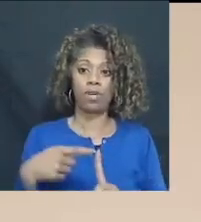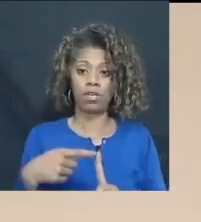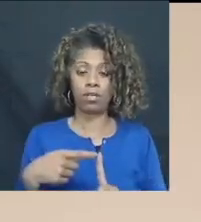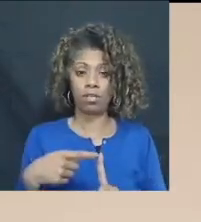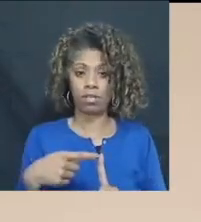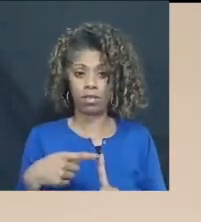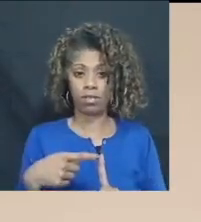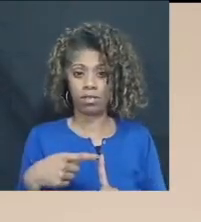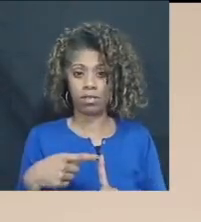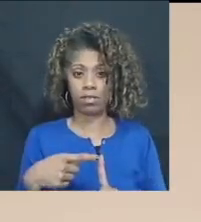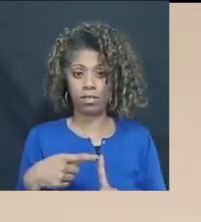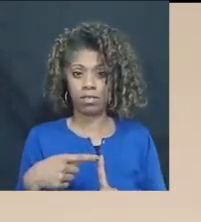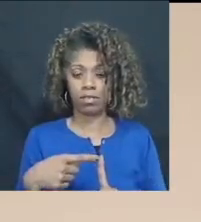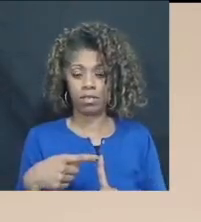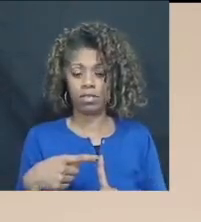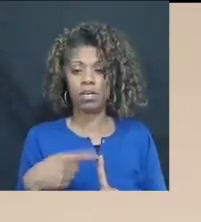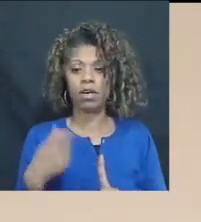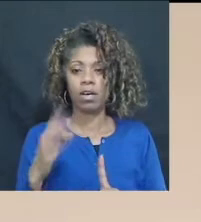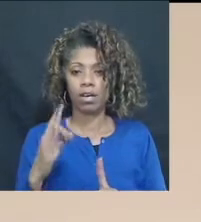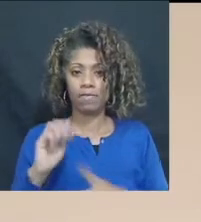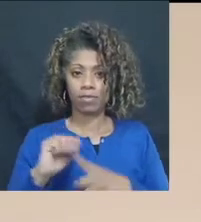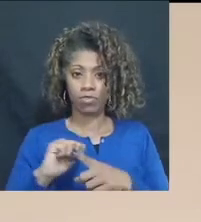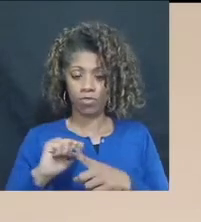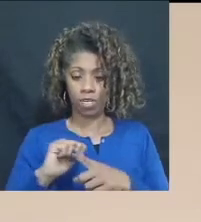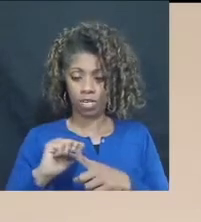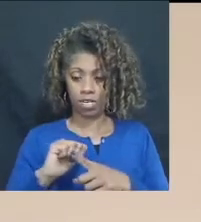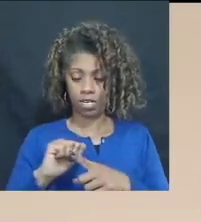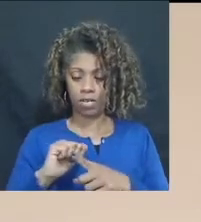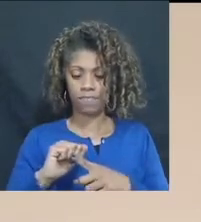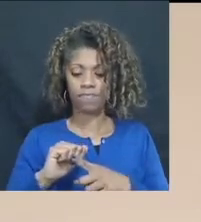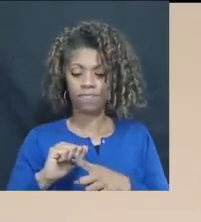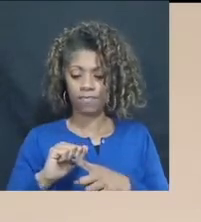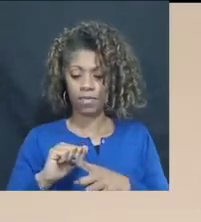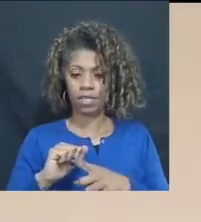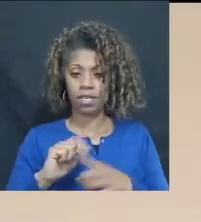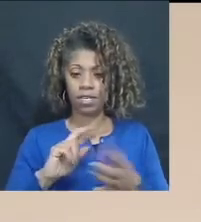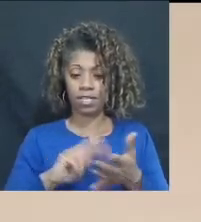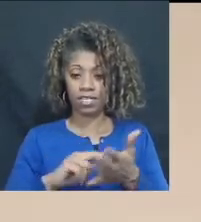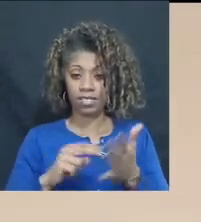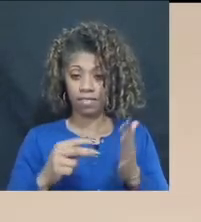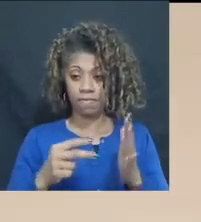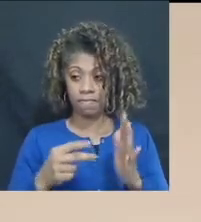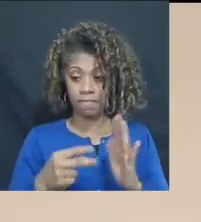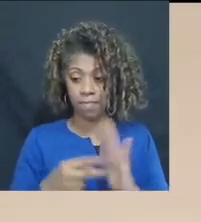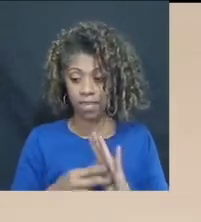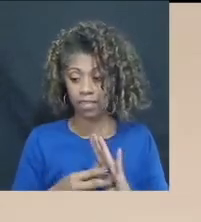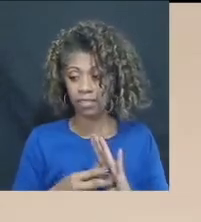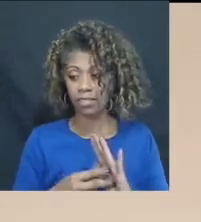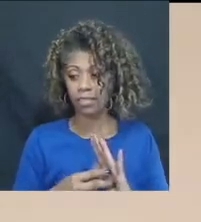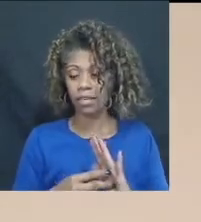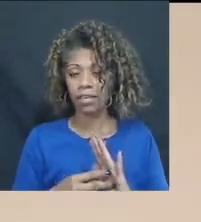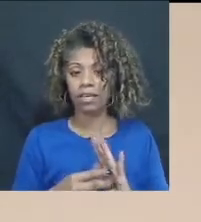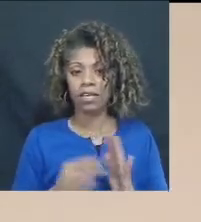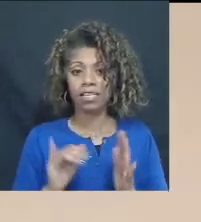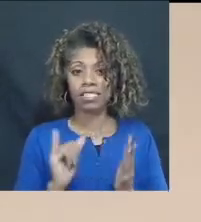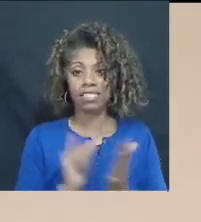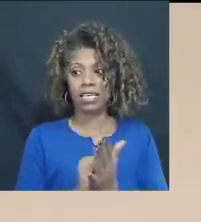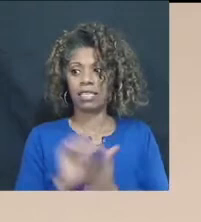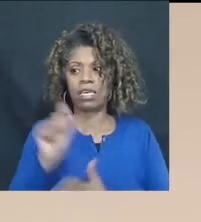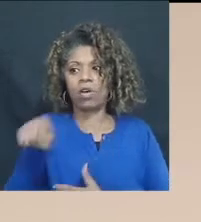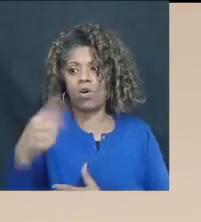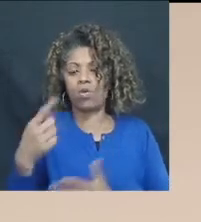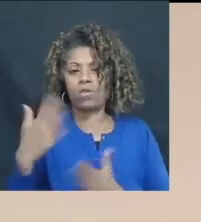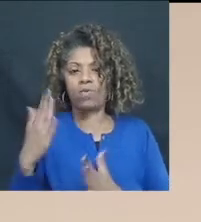the training, does it define them by being the only fundamentally integral way to approach equity, right? Because equity, in essence,